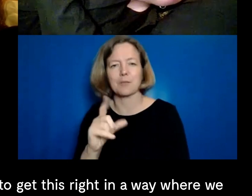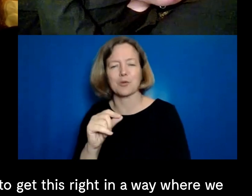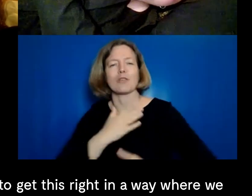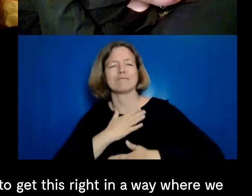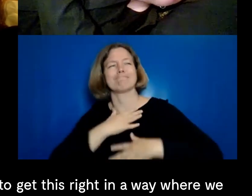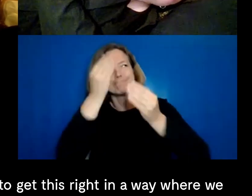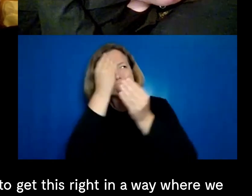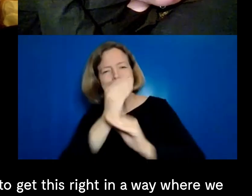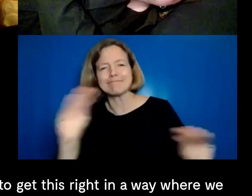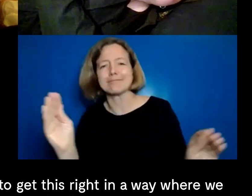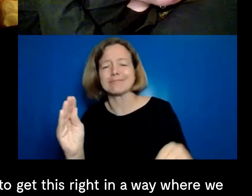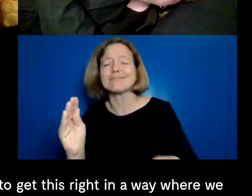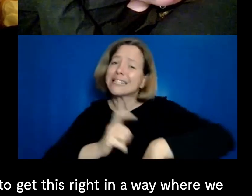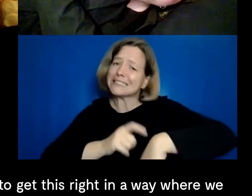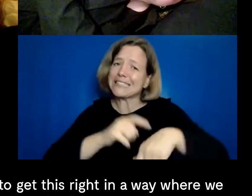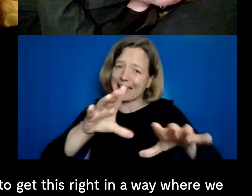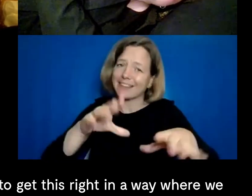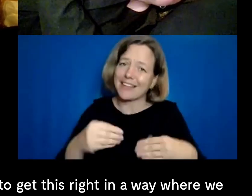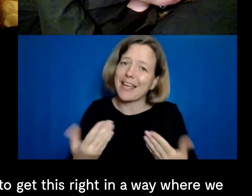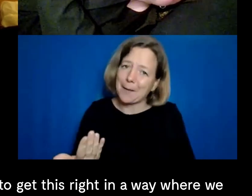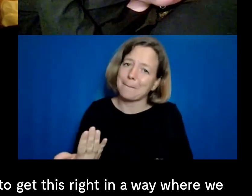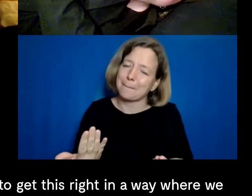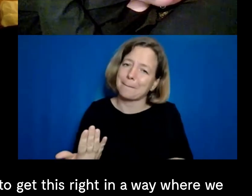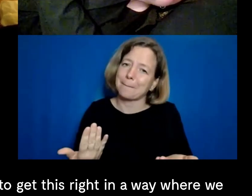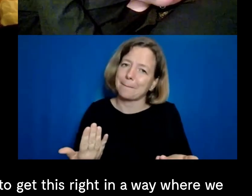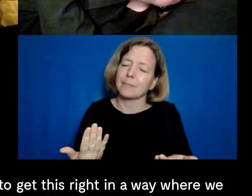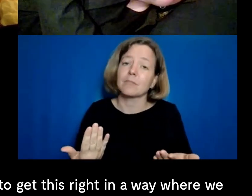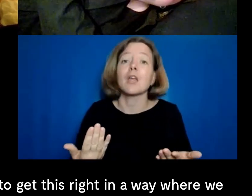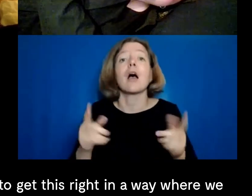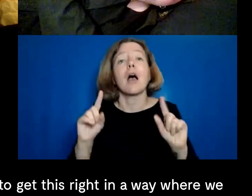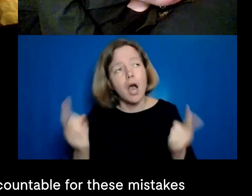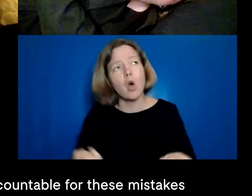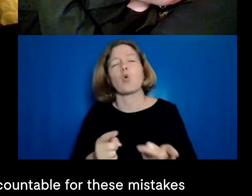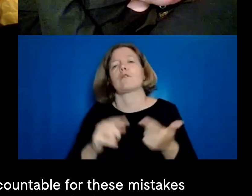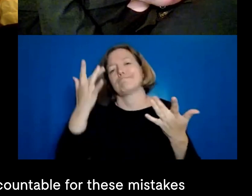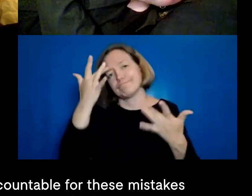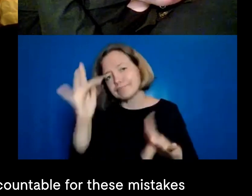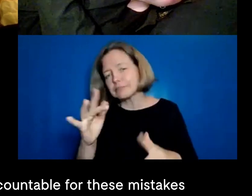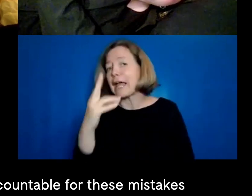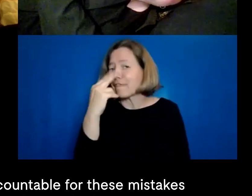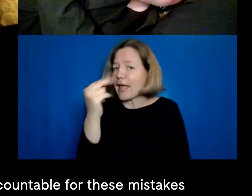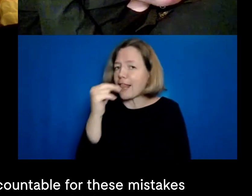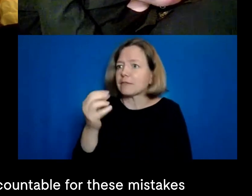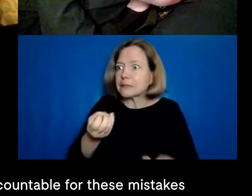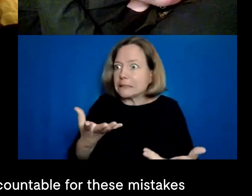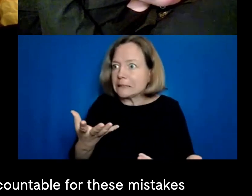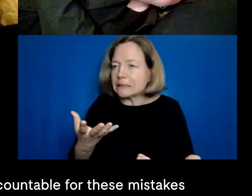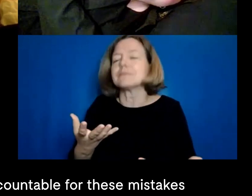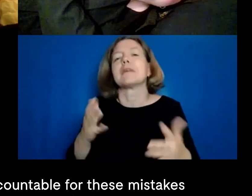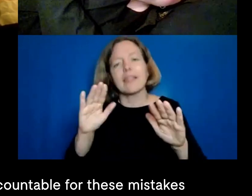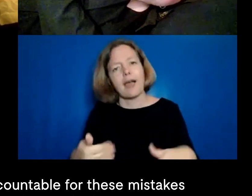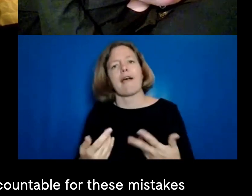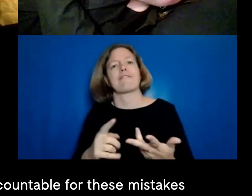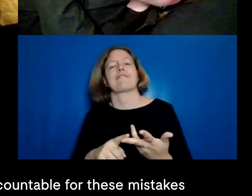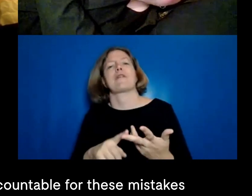get this right in a way where we can still make mistakes, but we also can be accountable for these